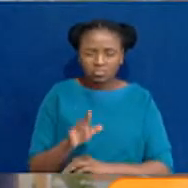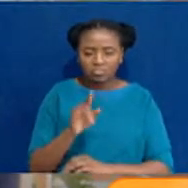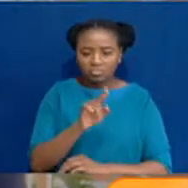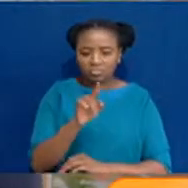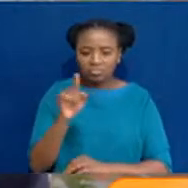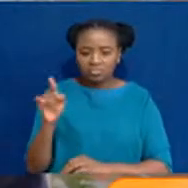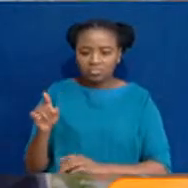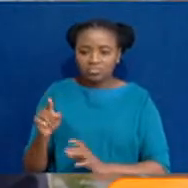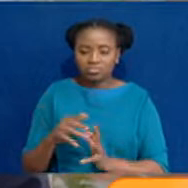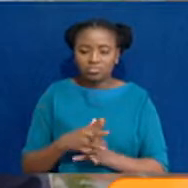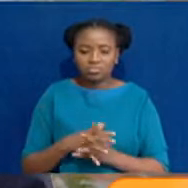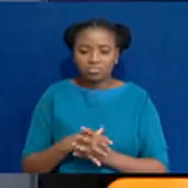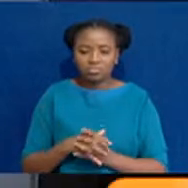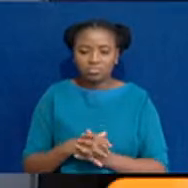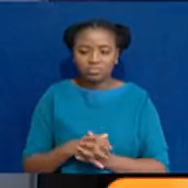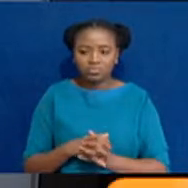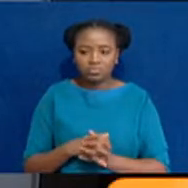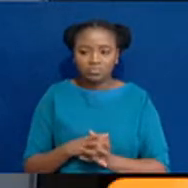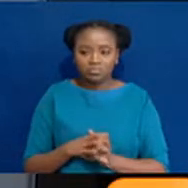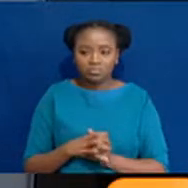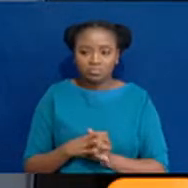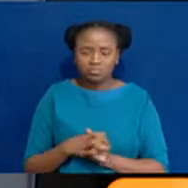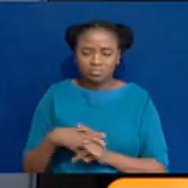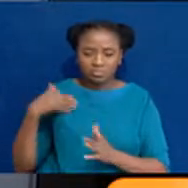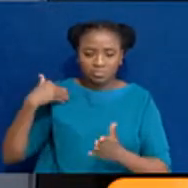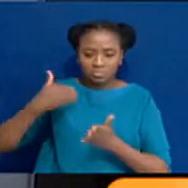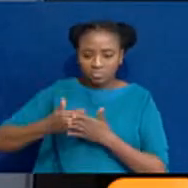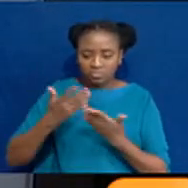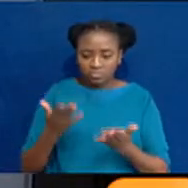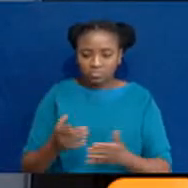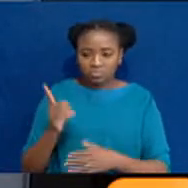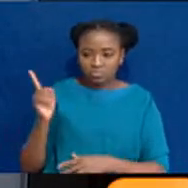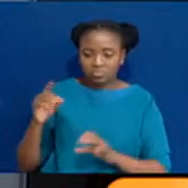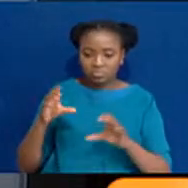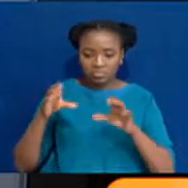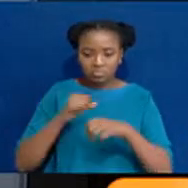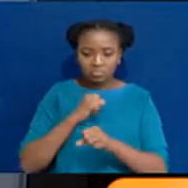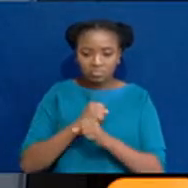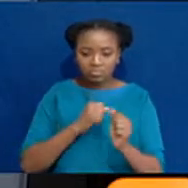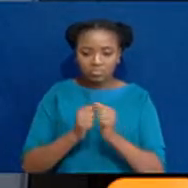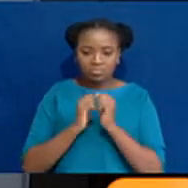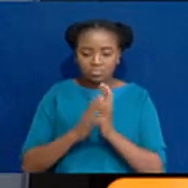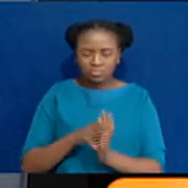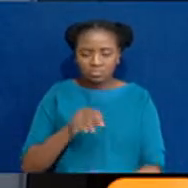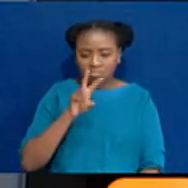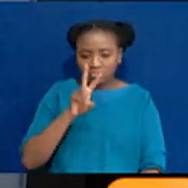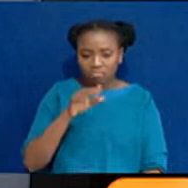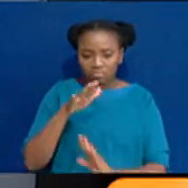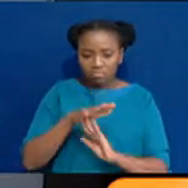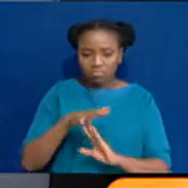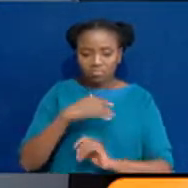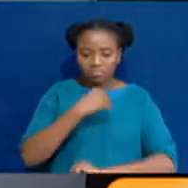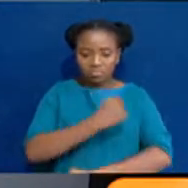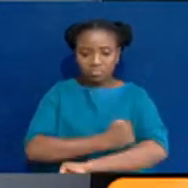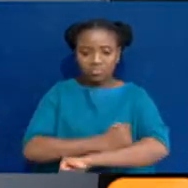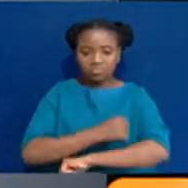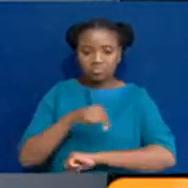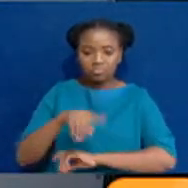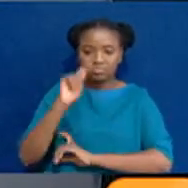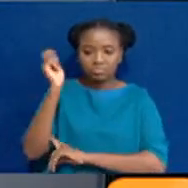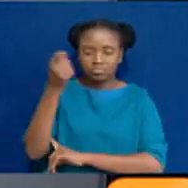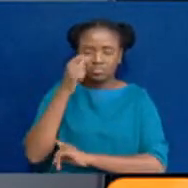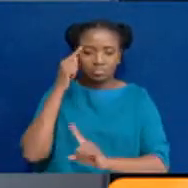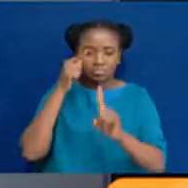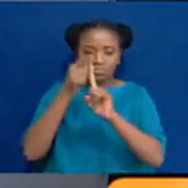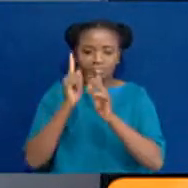and to the school. So far, Chapter Global is working with two top coding schools in Kenya. The venture aims